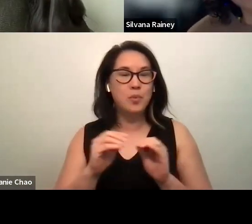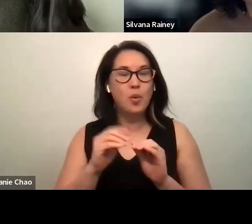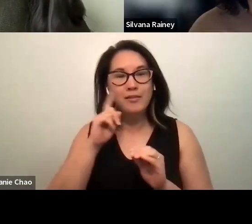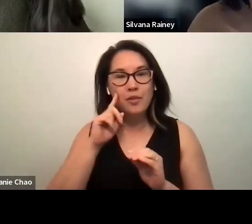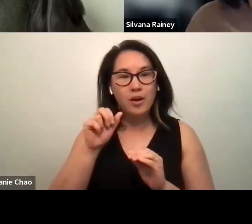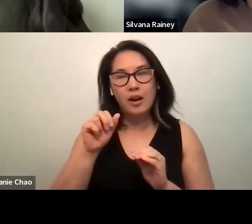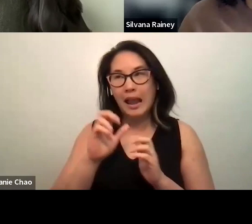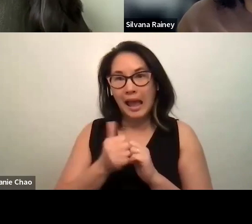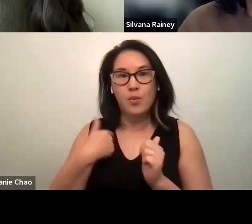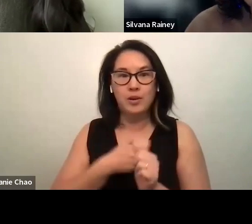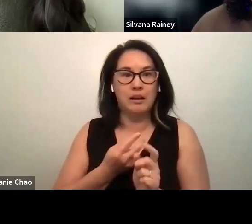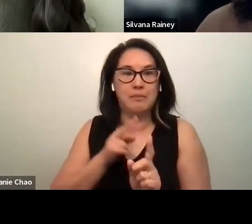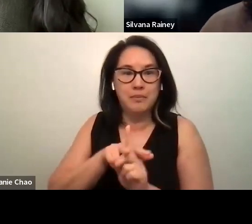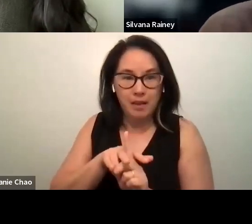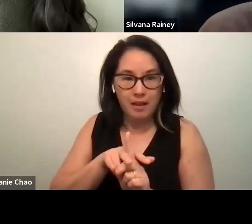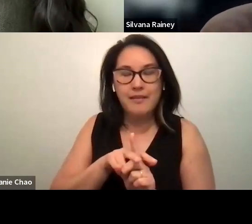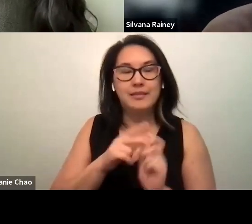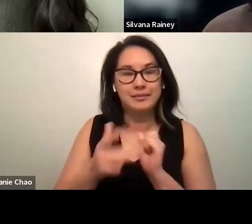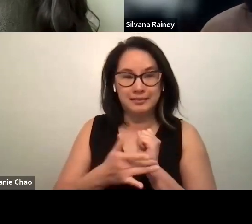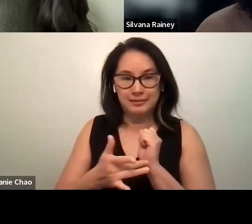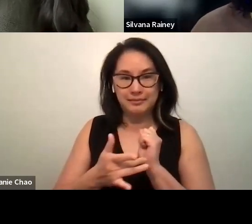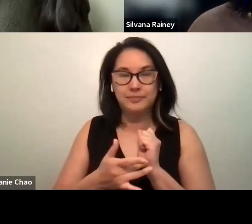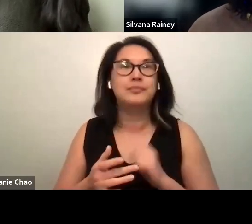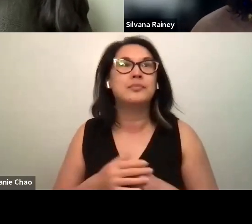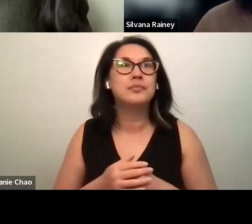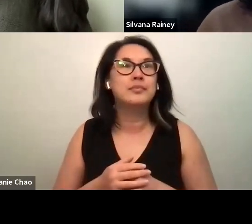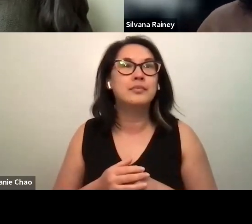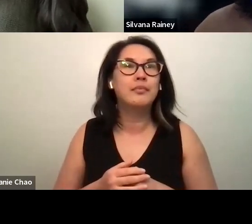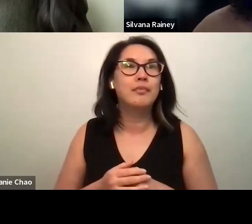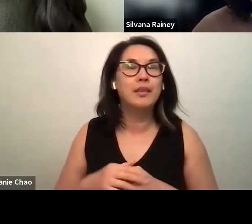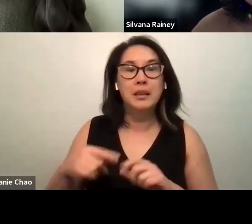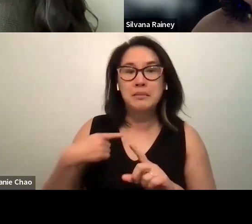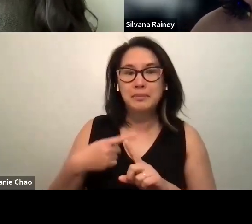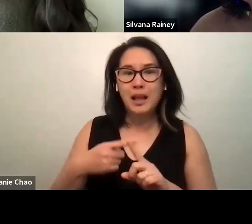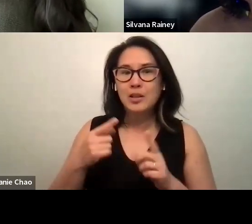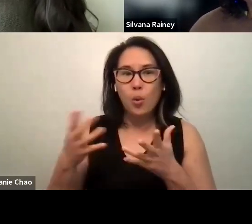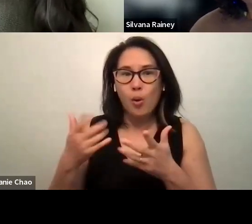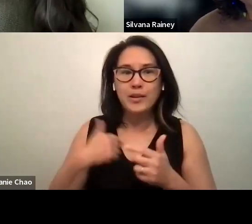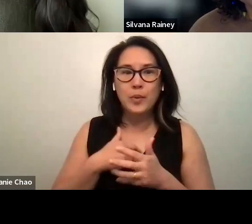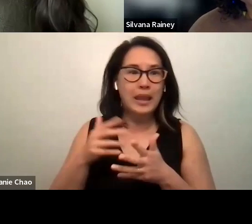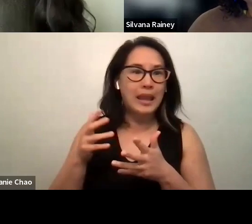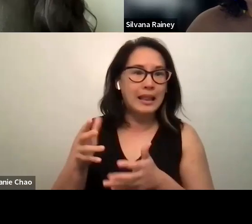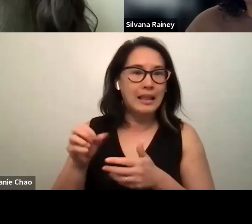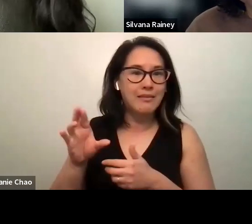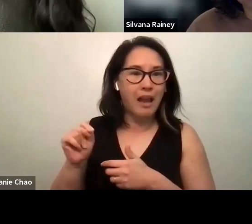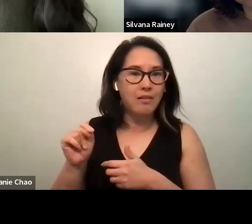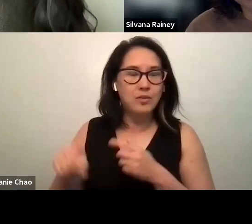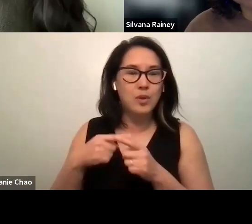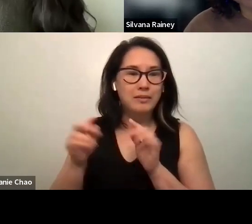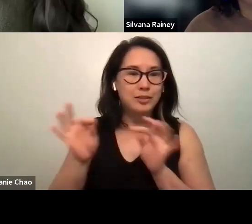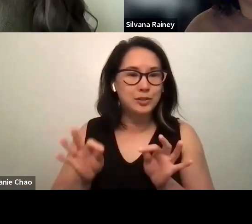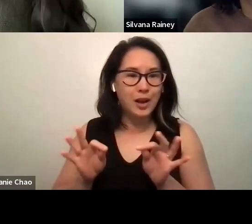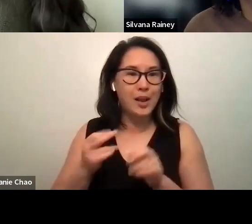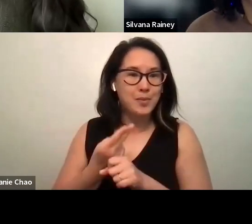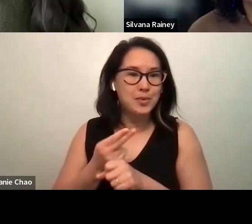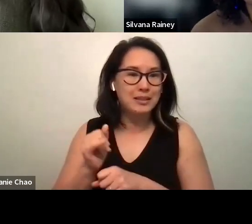the technology, but also we got to think about what do we need to leave out when we describe things using alt